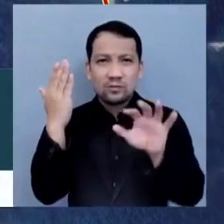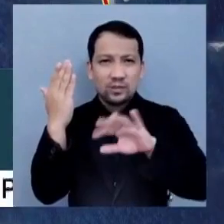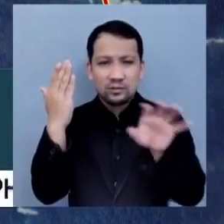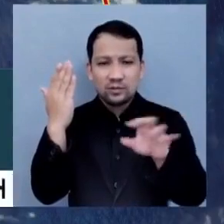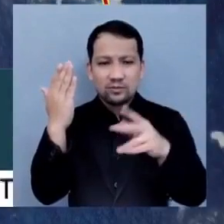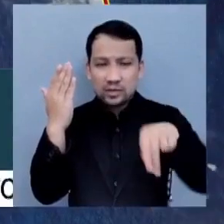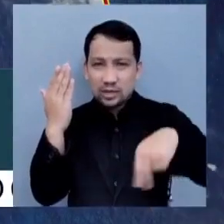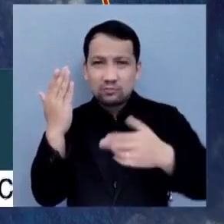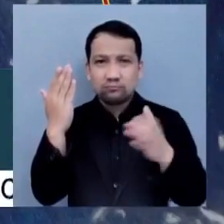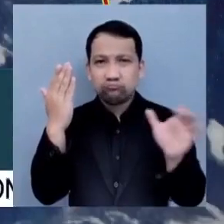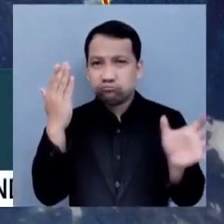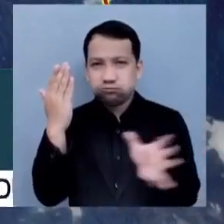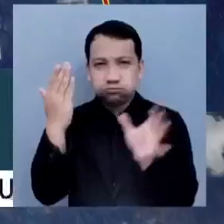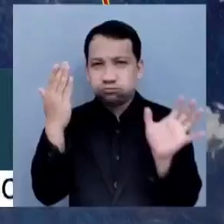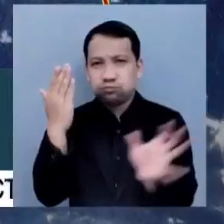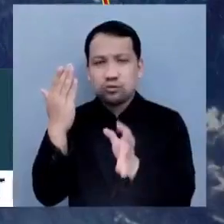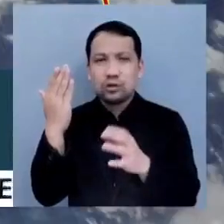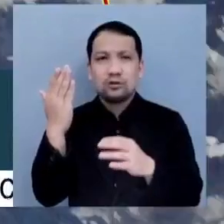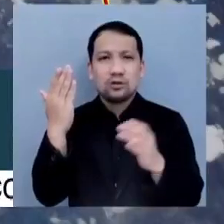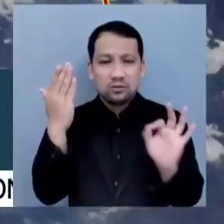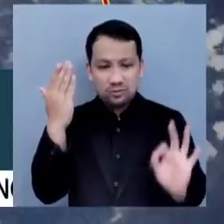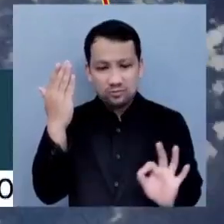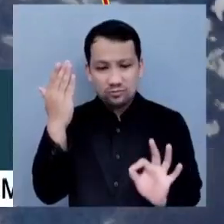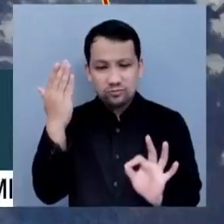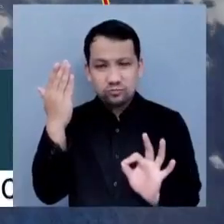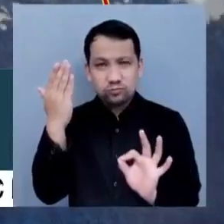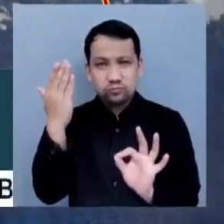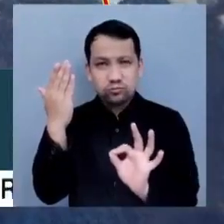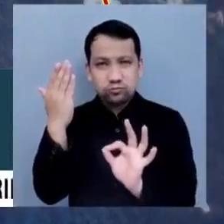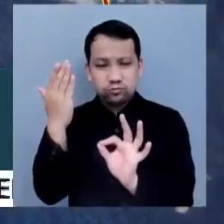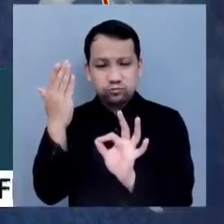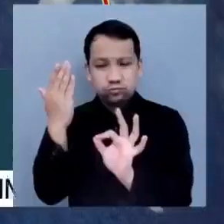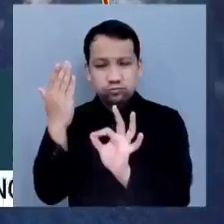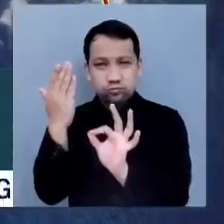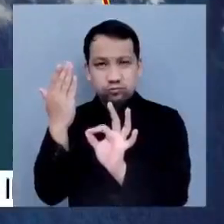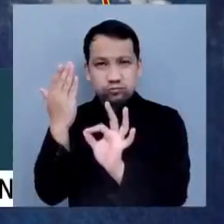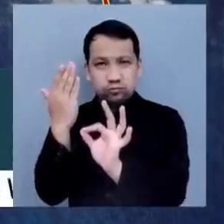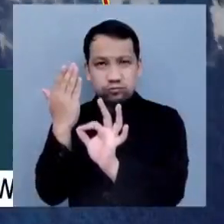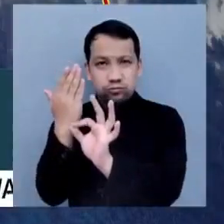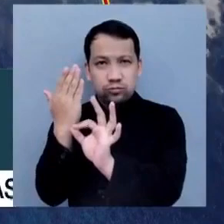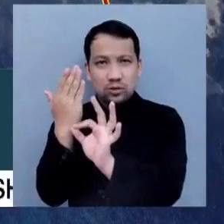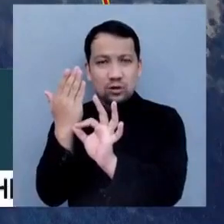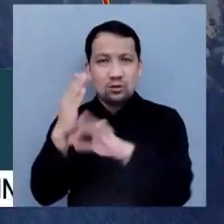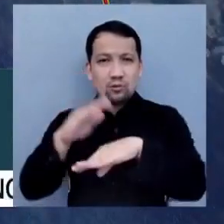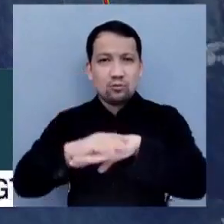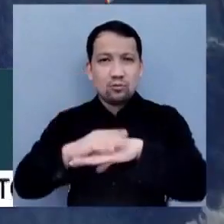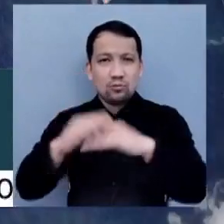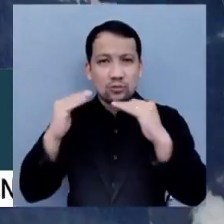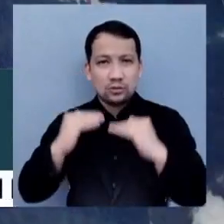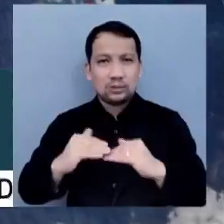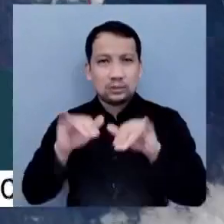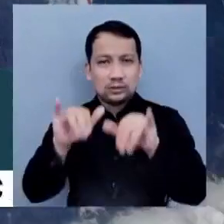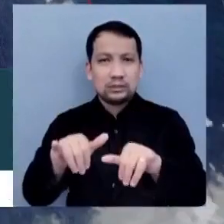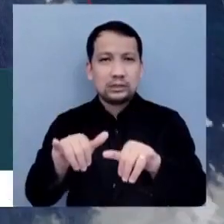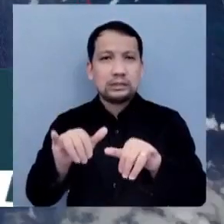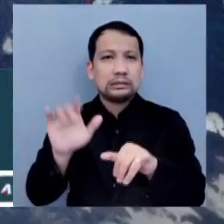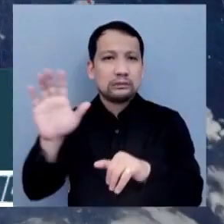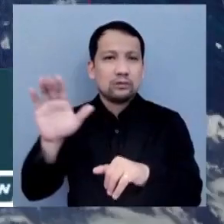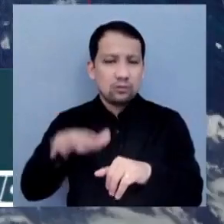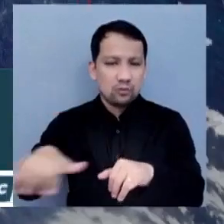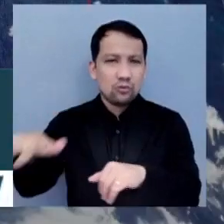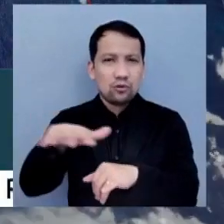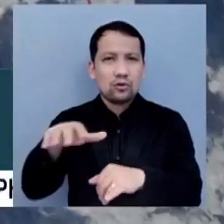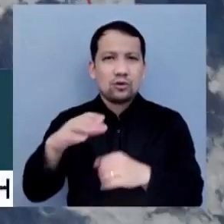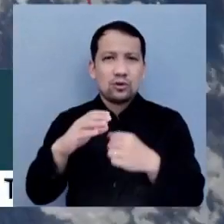55 kilometers per hour. Amang is now slowly moving northwestward. Tropical cyclone wind signal number 1 remains hoisted over